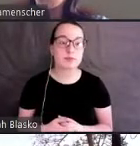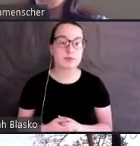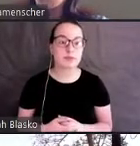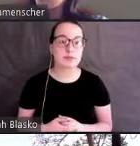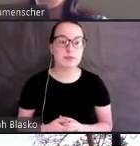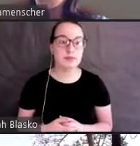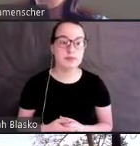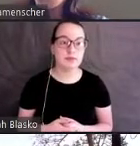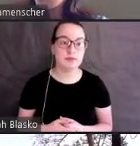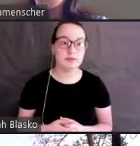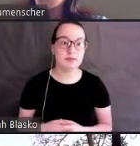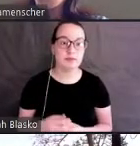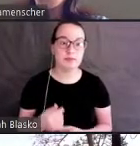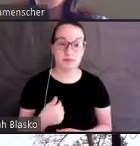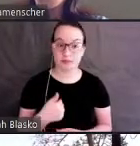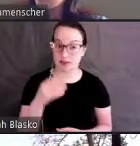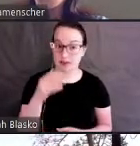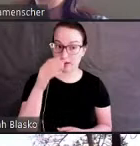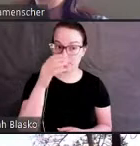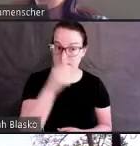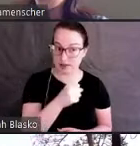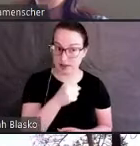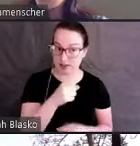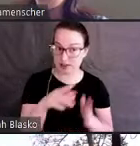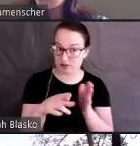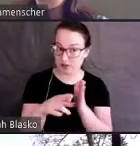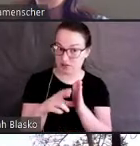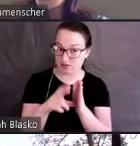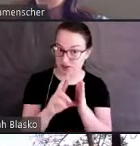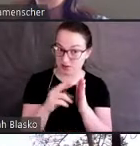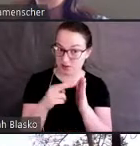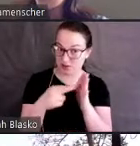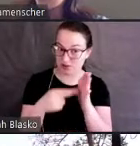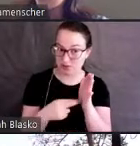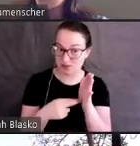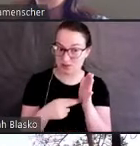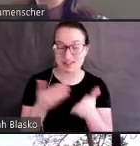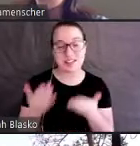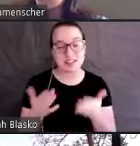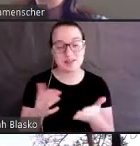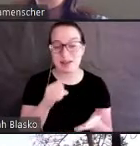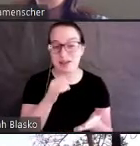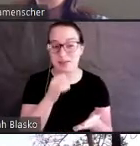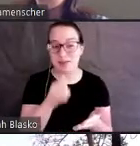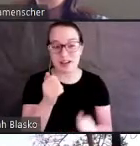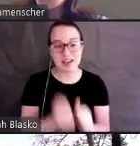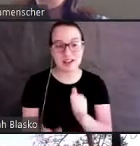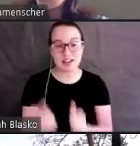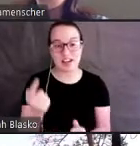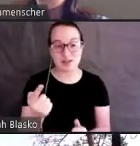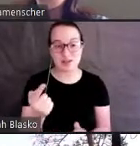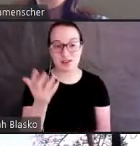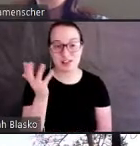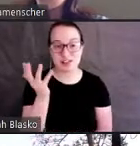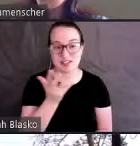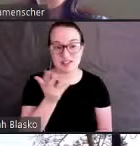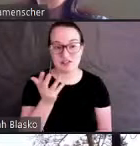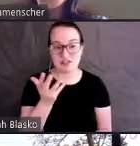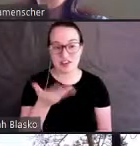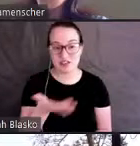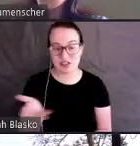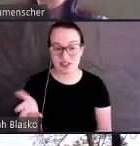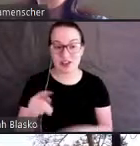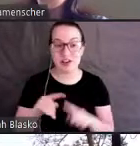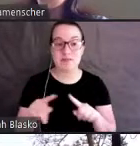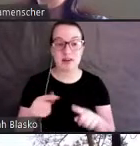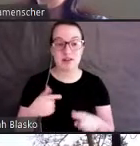I would guess that reviewing bylaws may not be everyone's cup of tea, but I do encourage